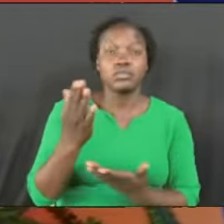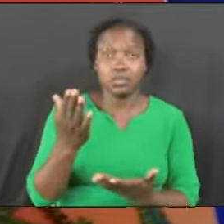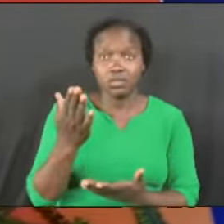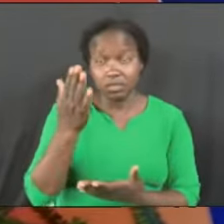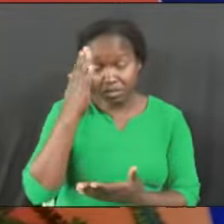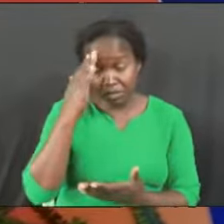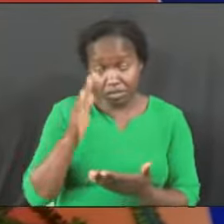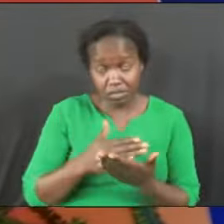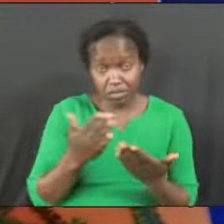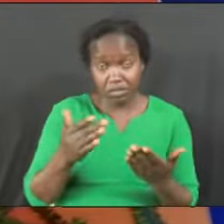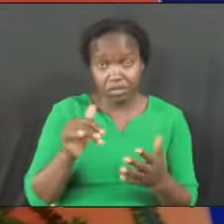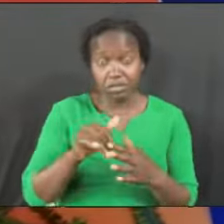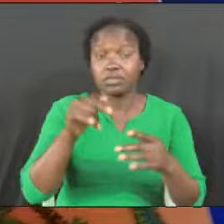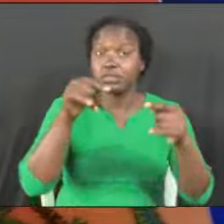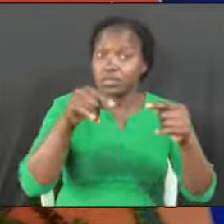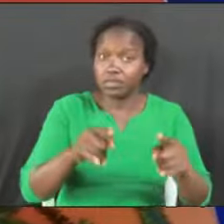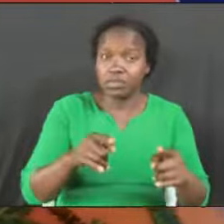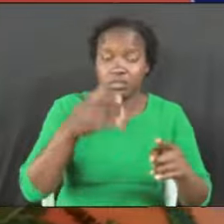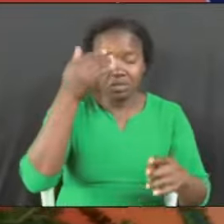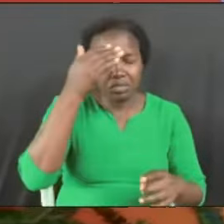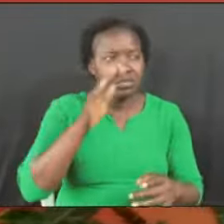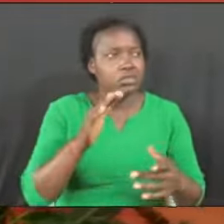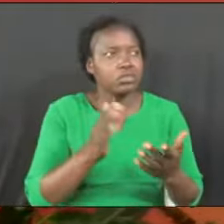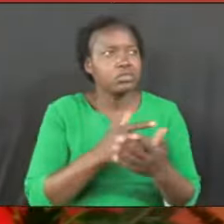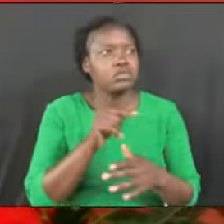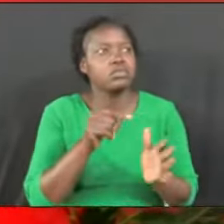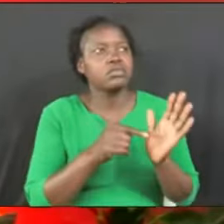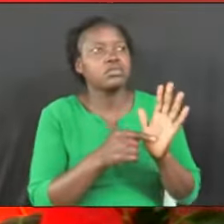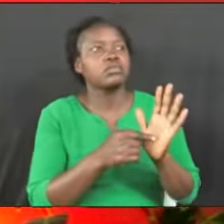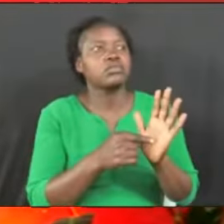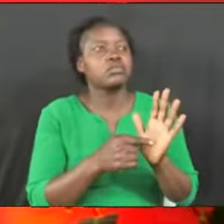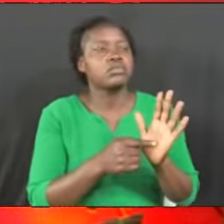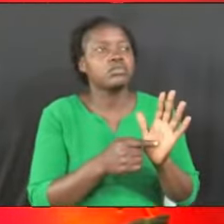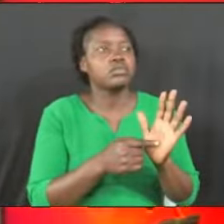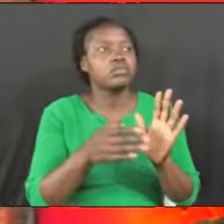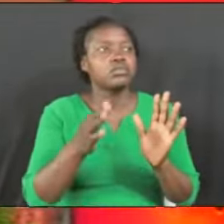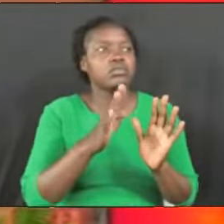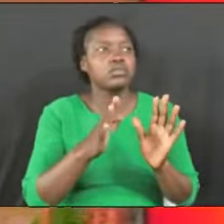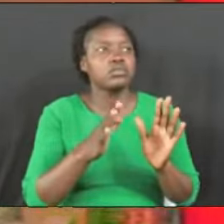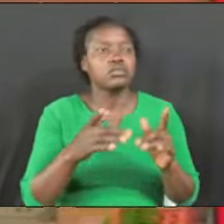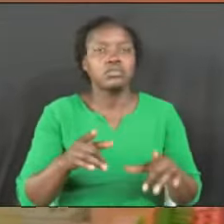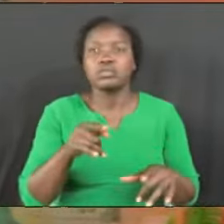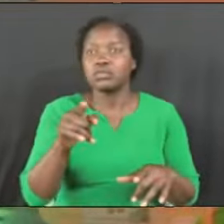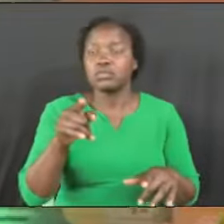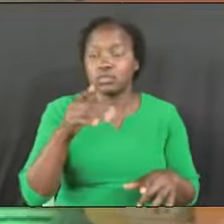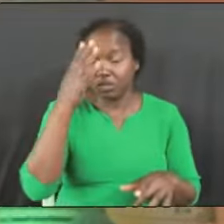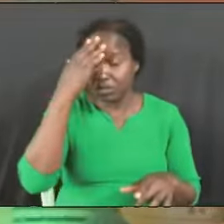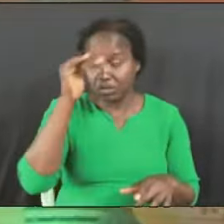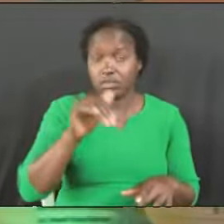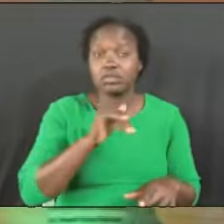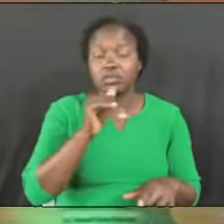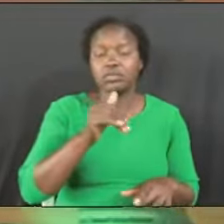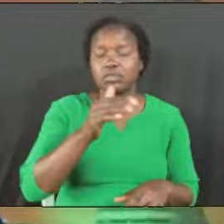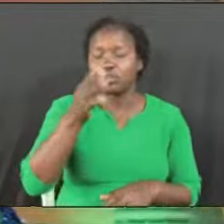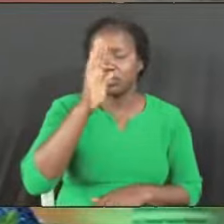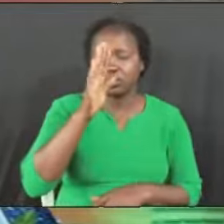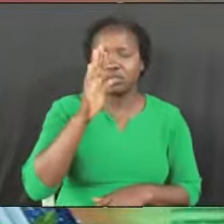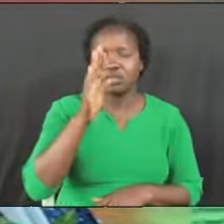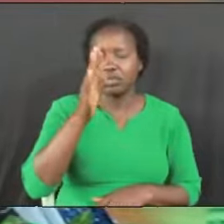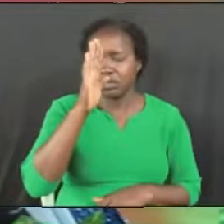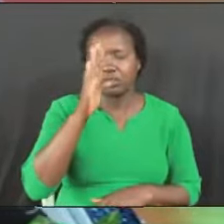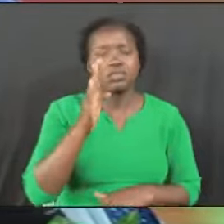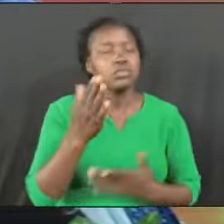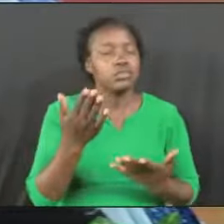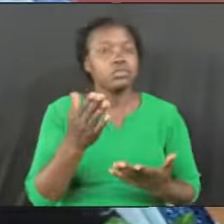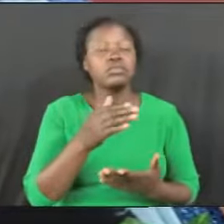At some point, God is going to let you know that you are not God. At some point, God is going to